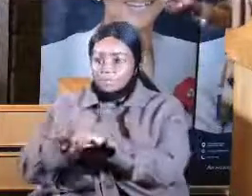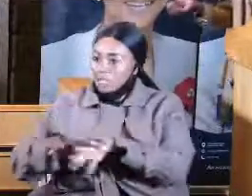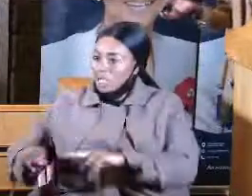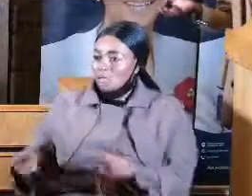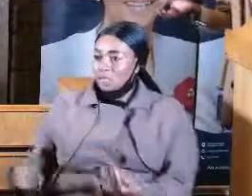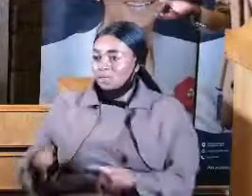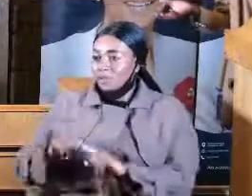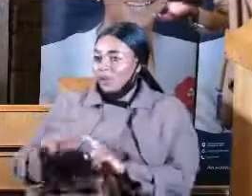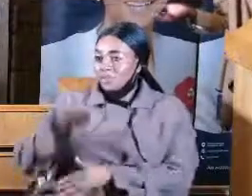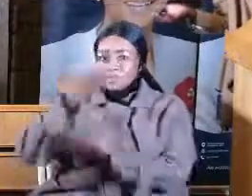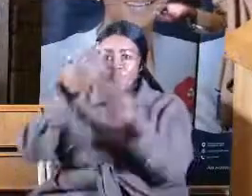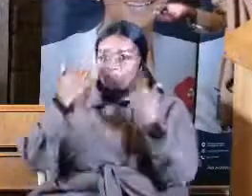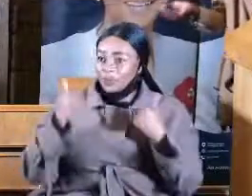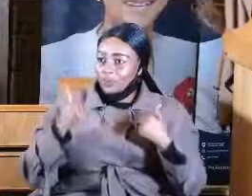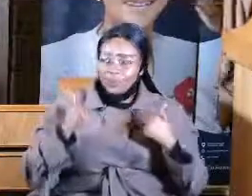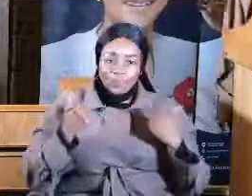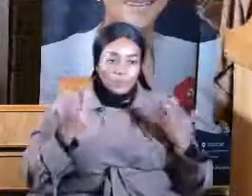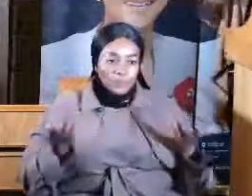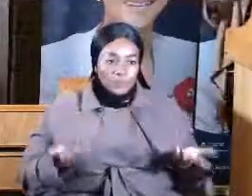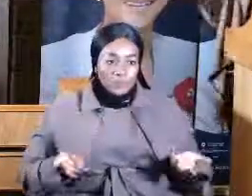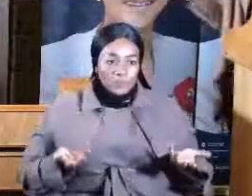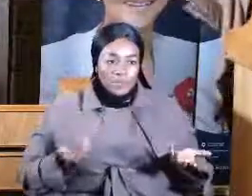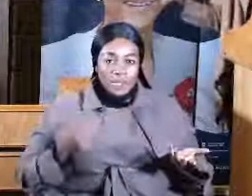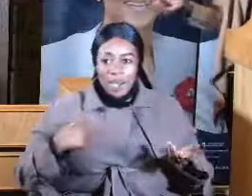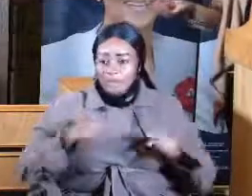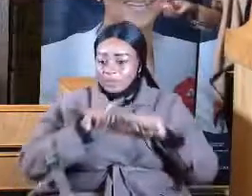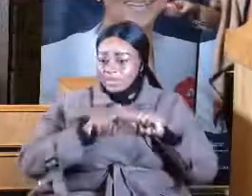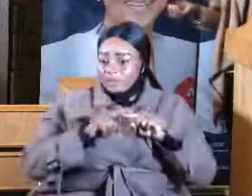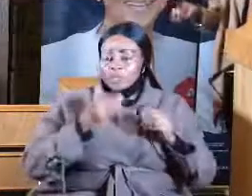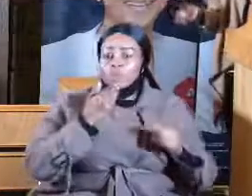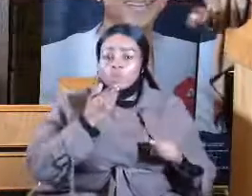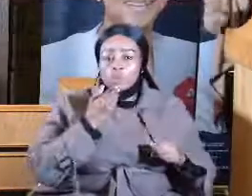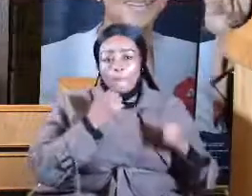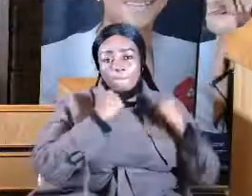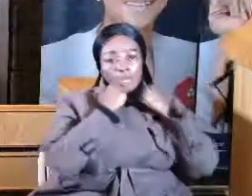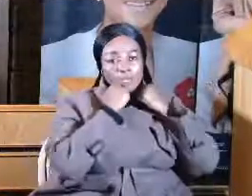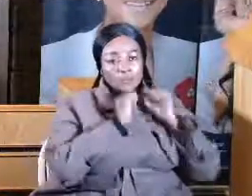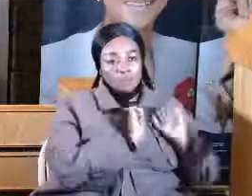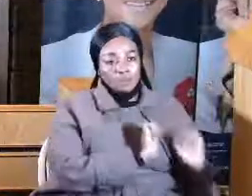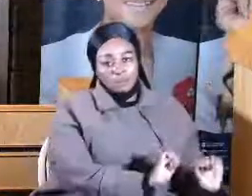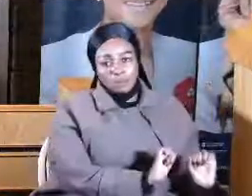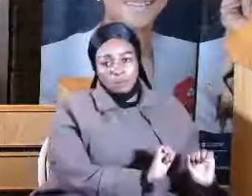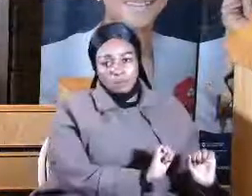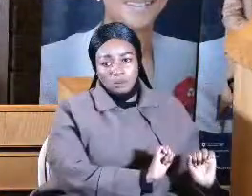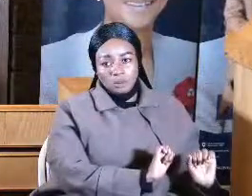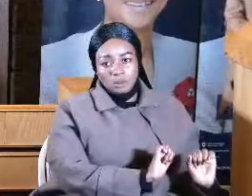have the knowledge of starting all of that. Now they're dependent on their parents.